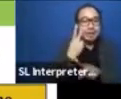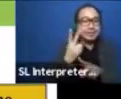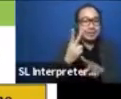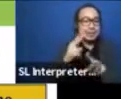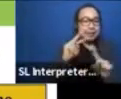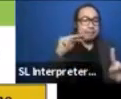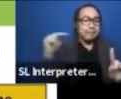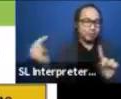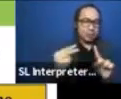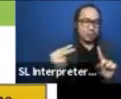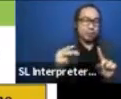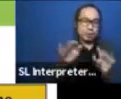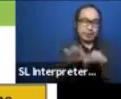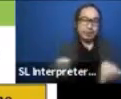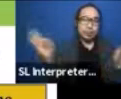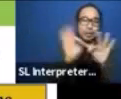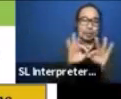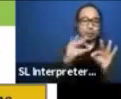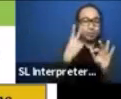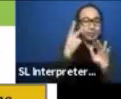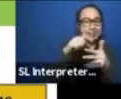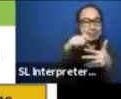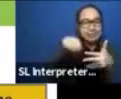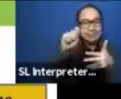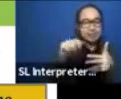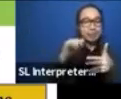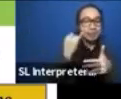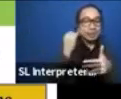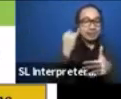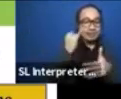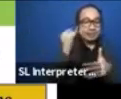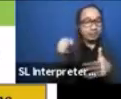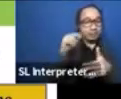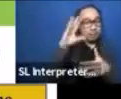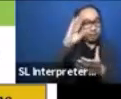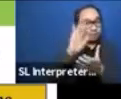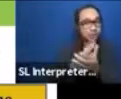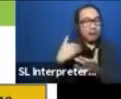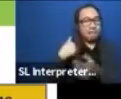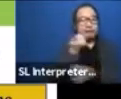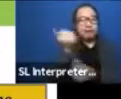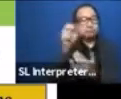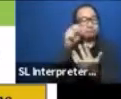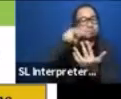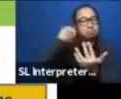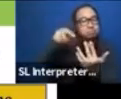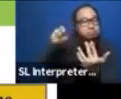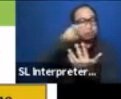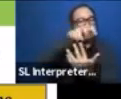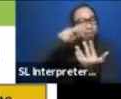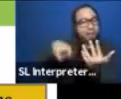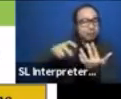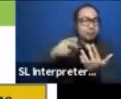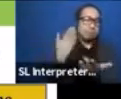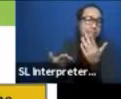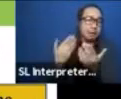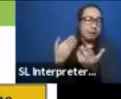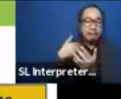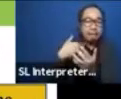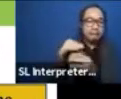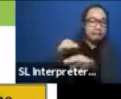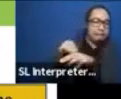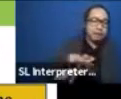she feels that husband has an extramarital sex, or she is worried that she can be infected with